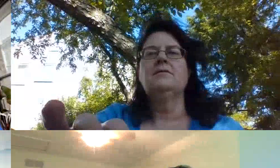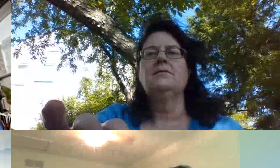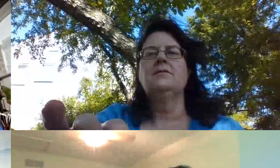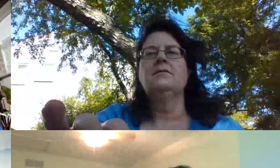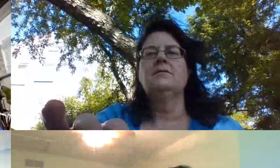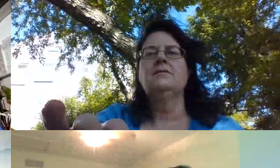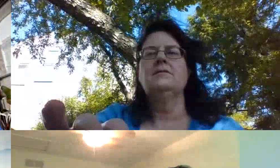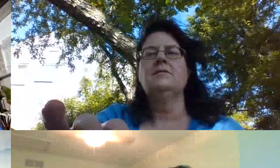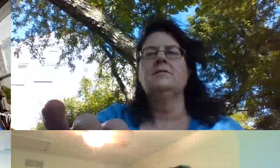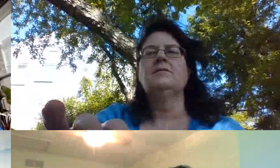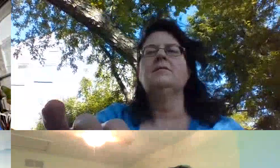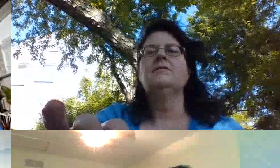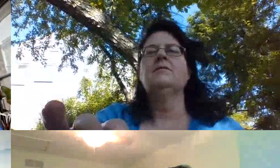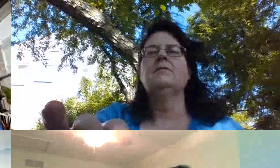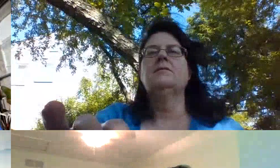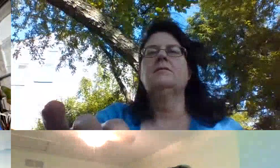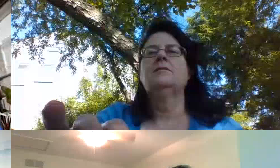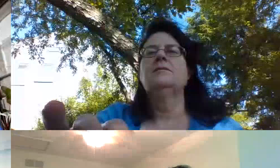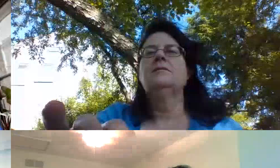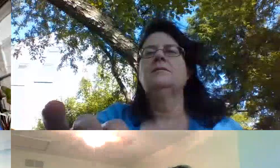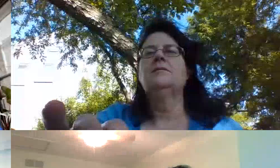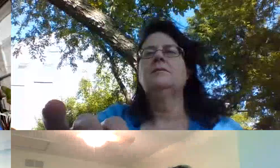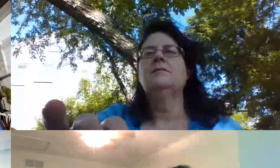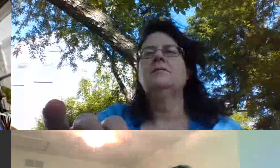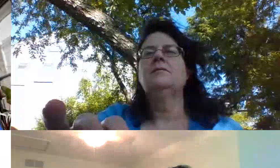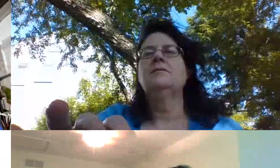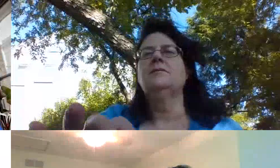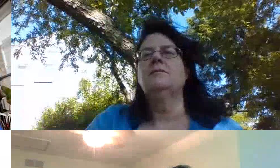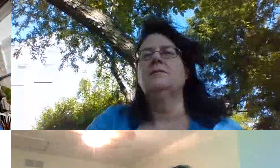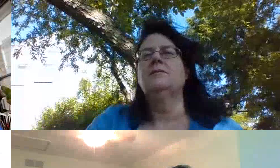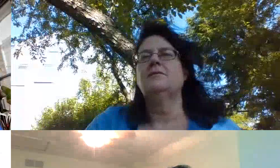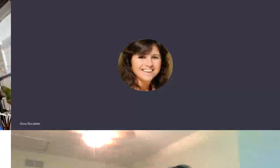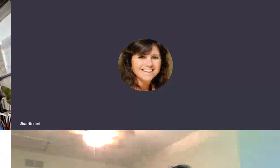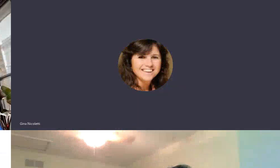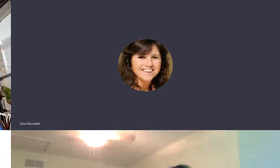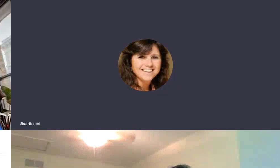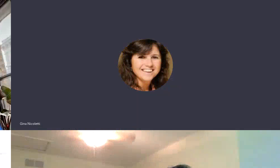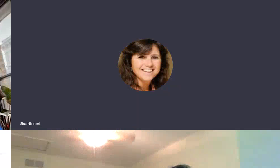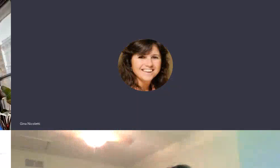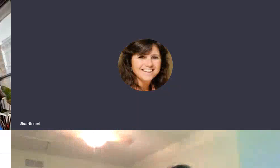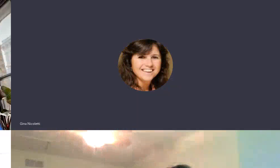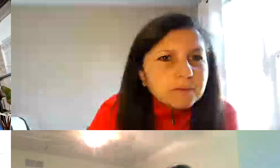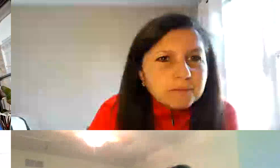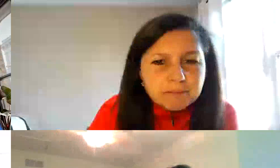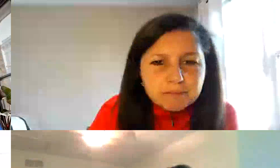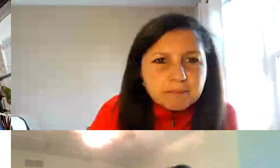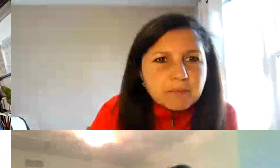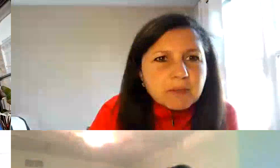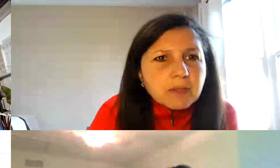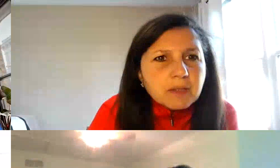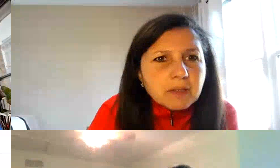conversations? Anybody else? This is Gina. I have conversations. Am I on mute?